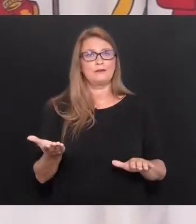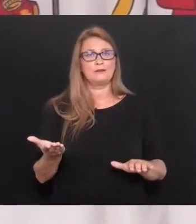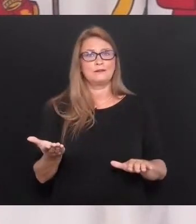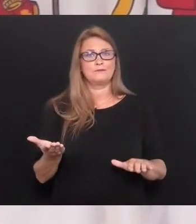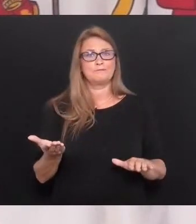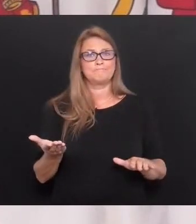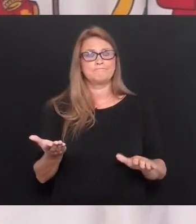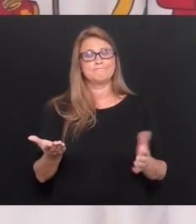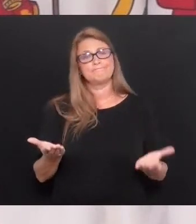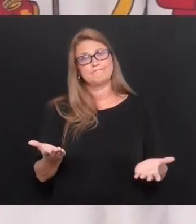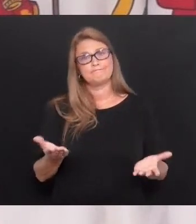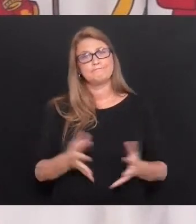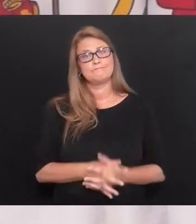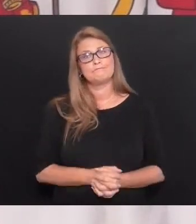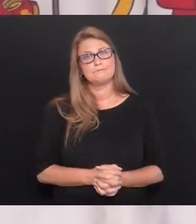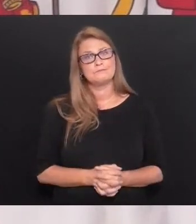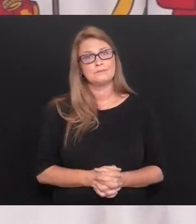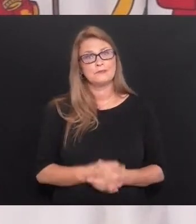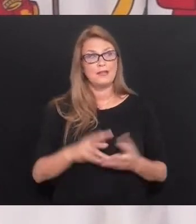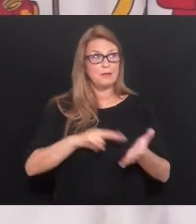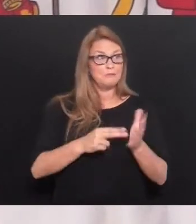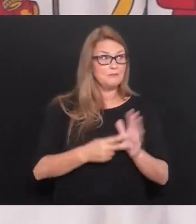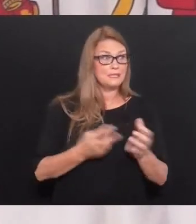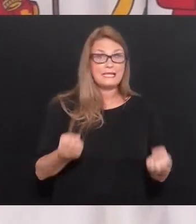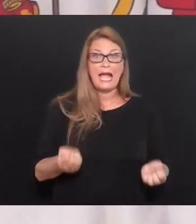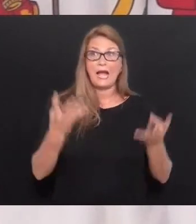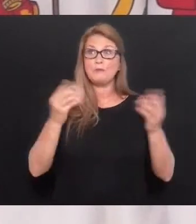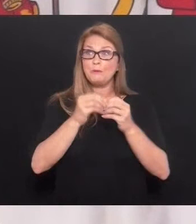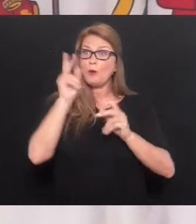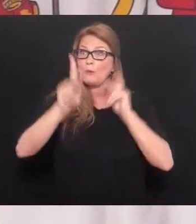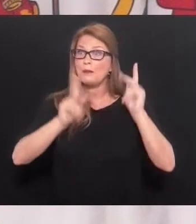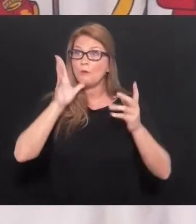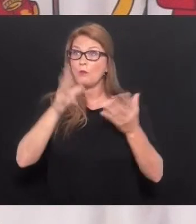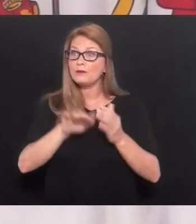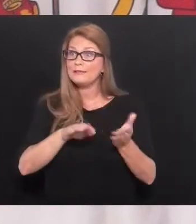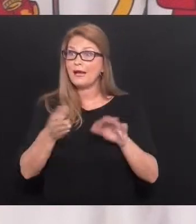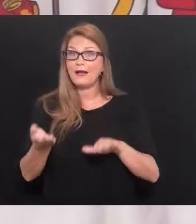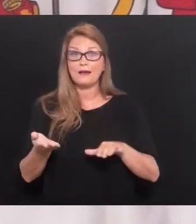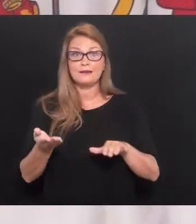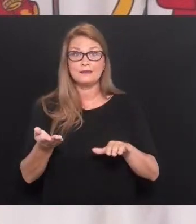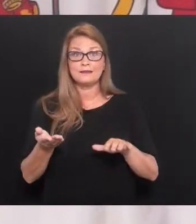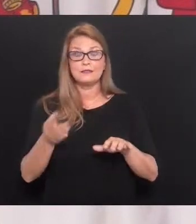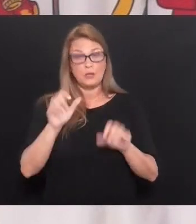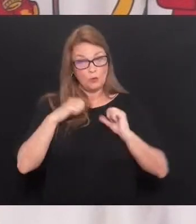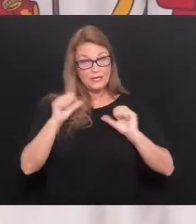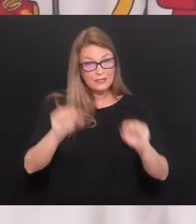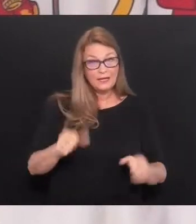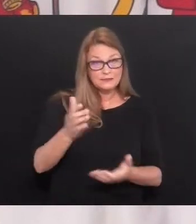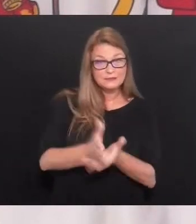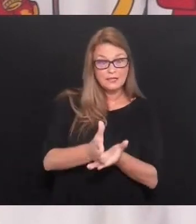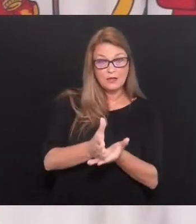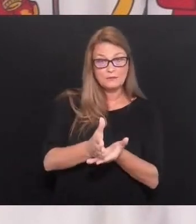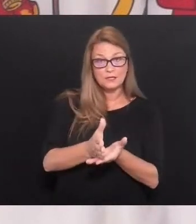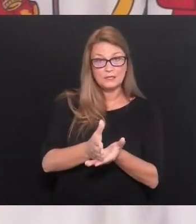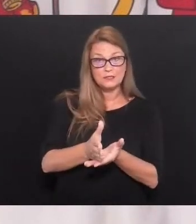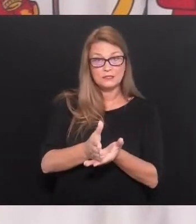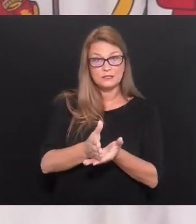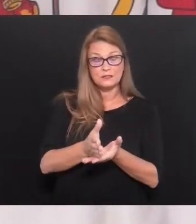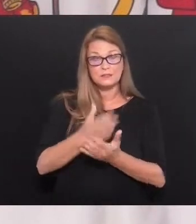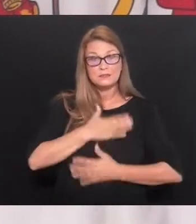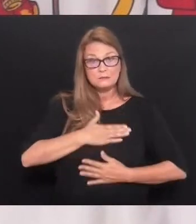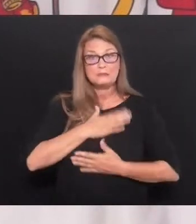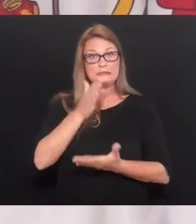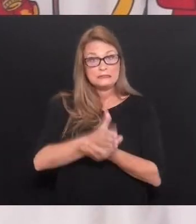this? And how many more are we going to lose? We can stop it. We're in control to stop